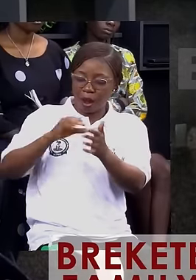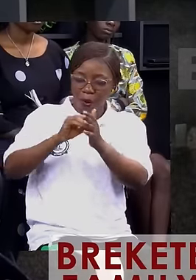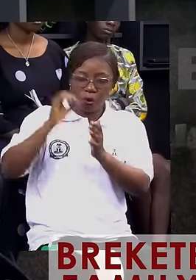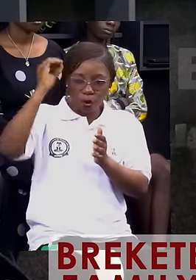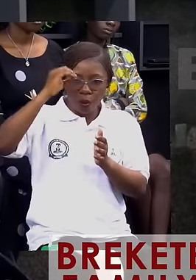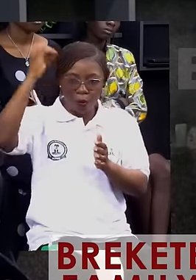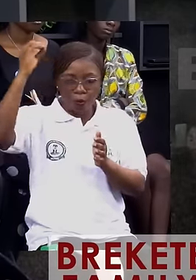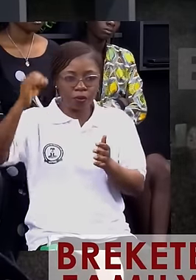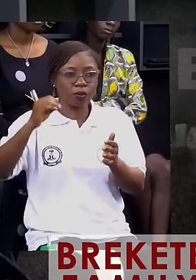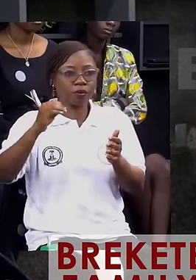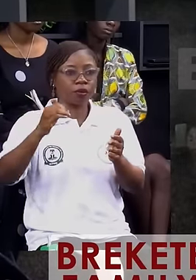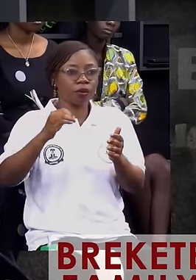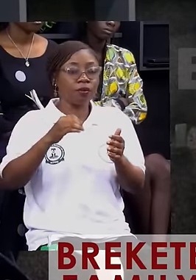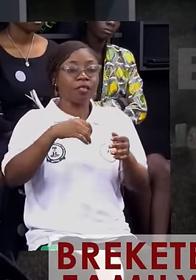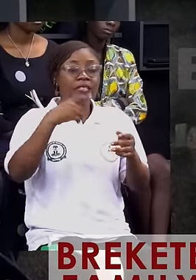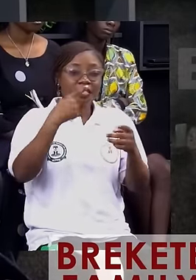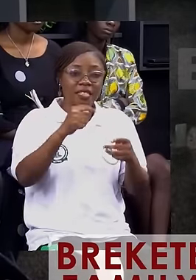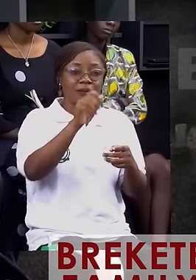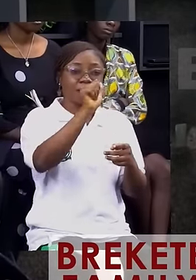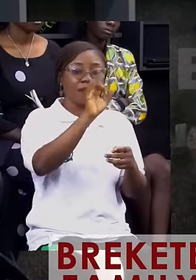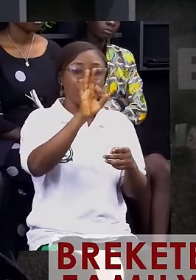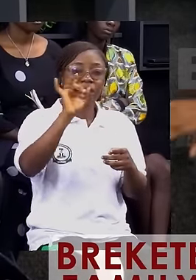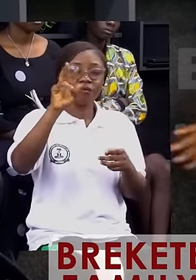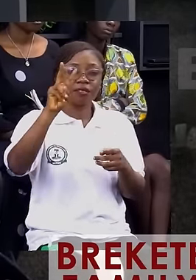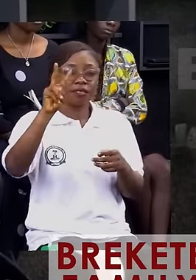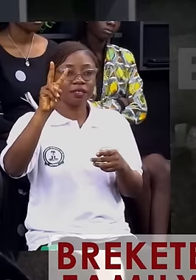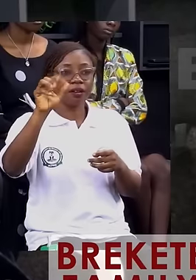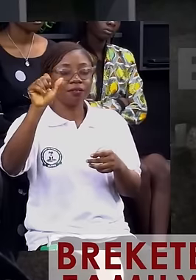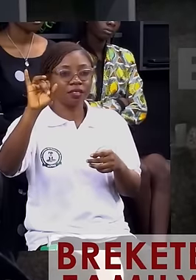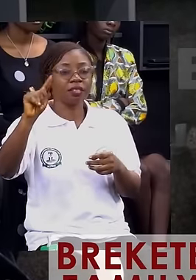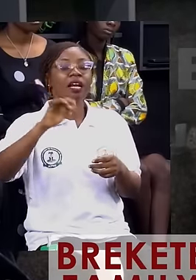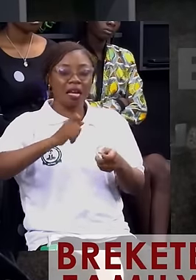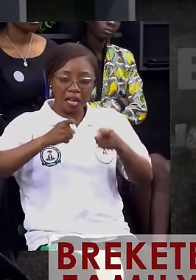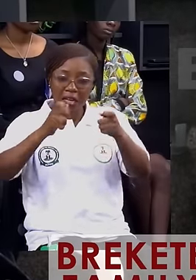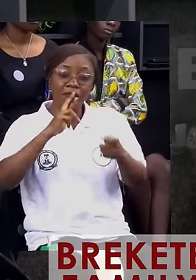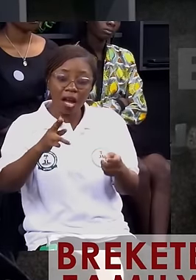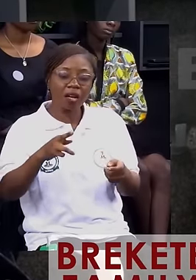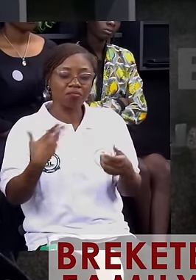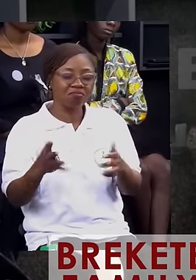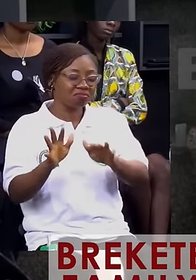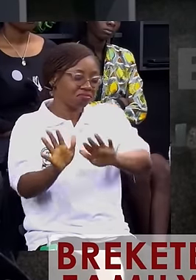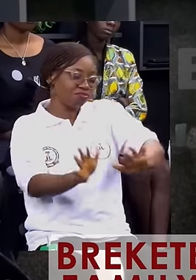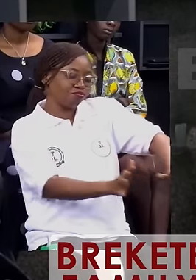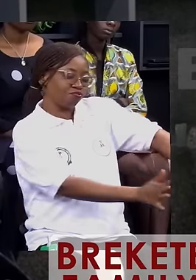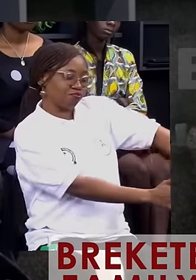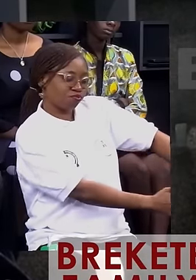aside, swept even the affidavit I gave her. She swept everything aside, and then she went on her